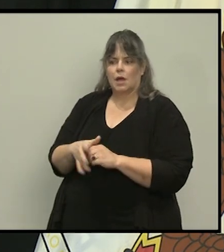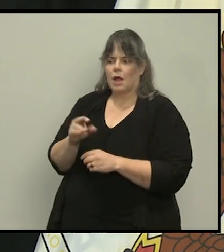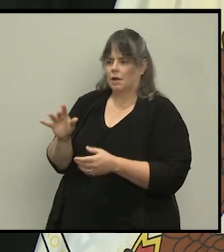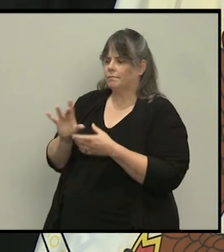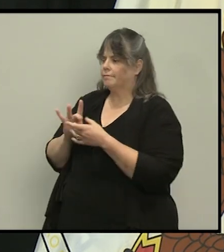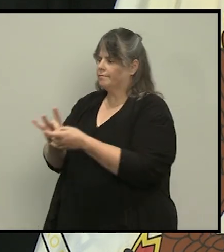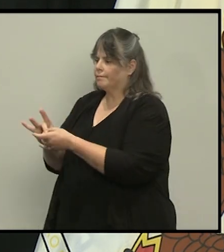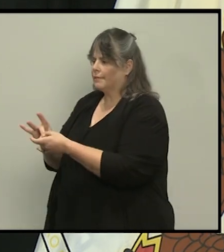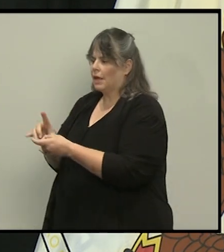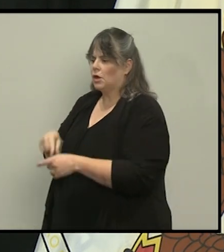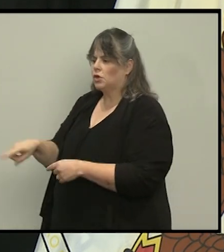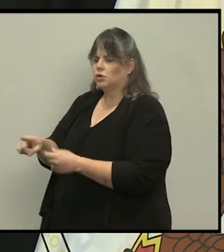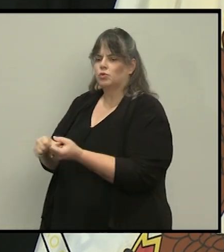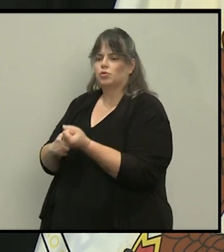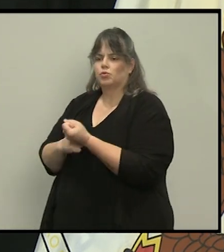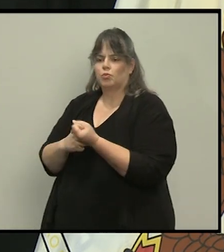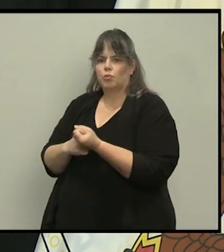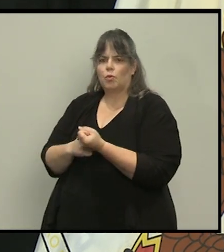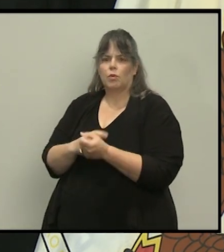to support and care.